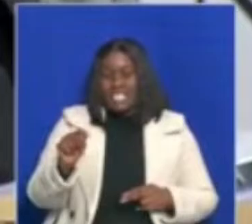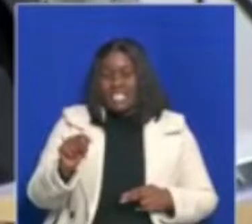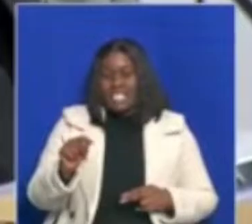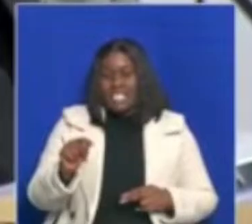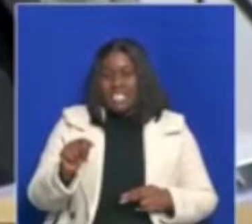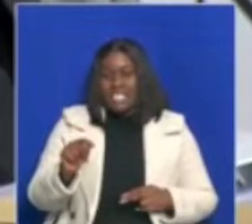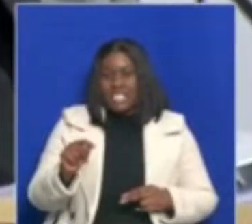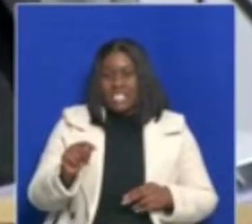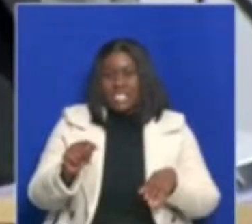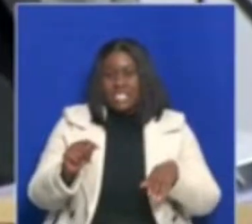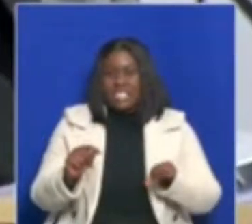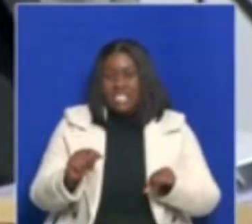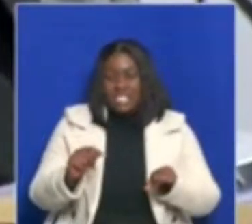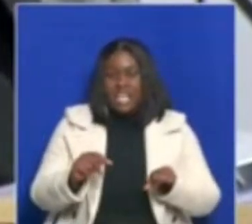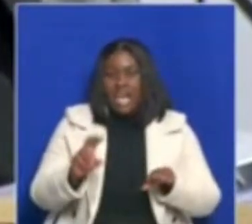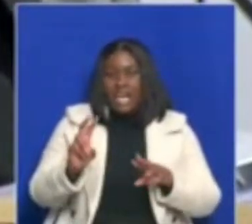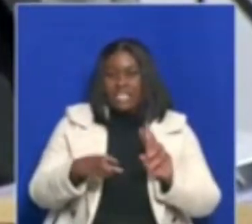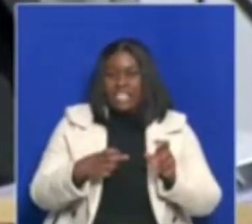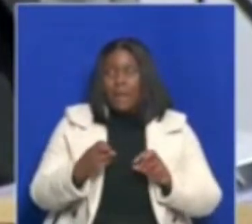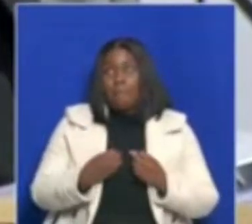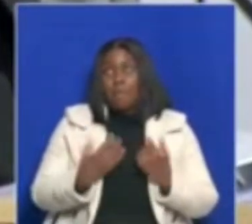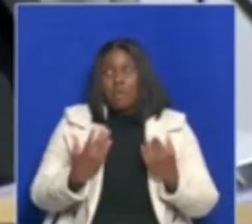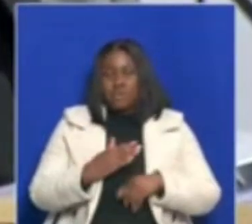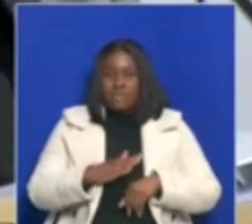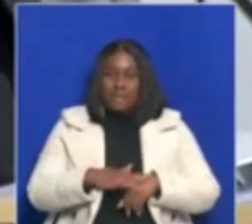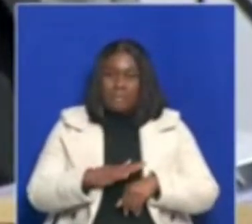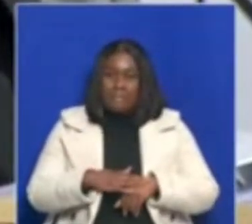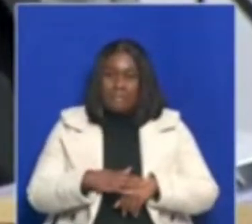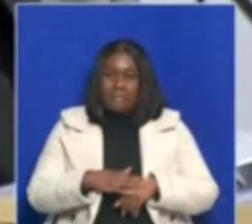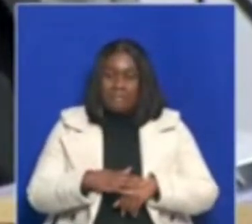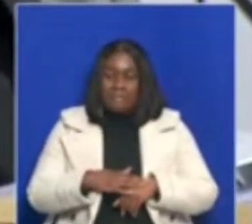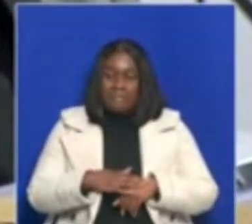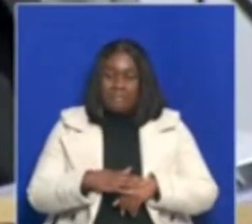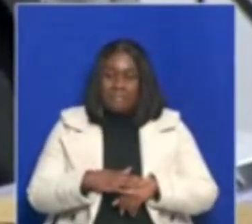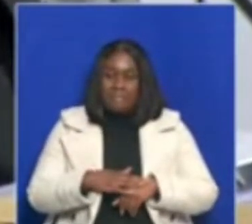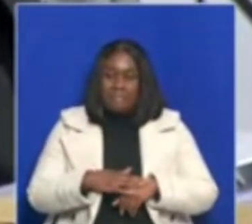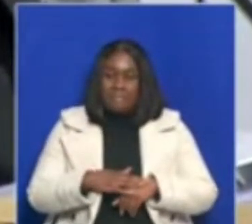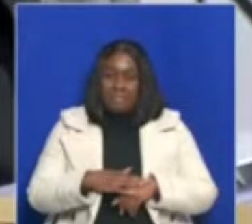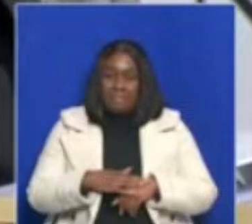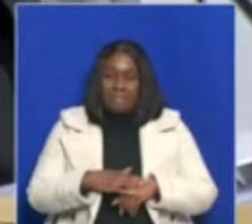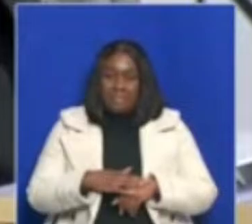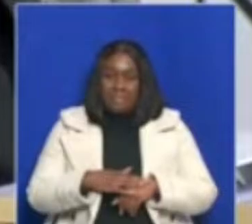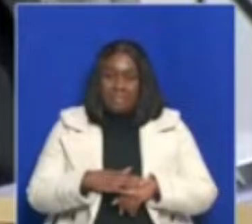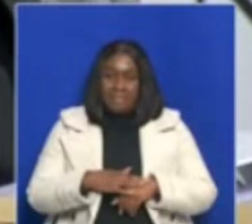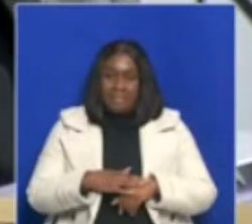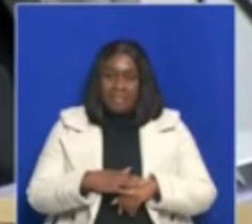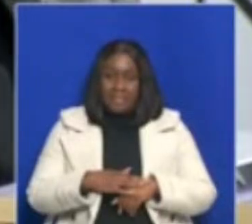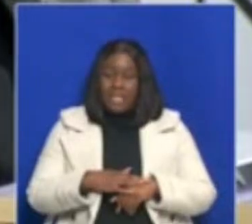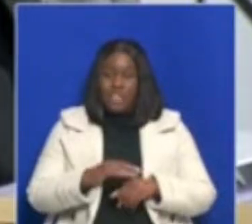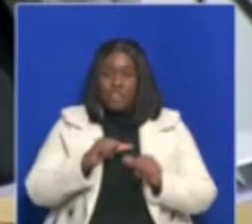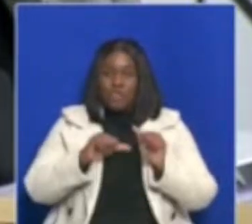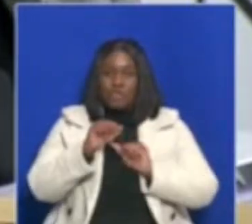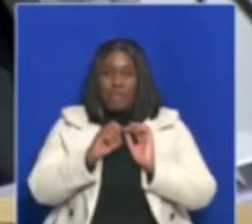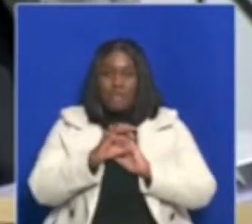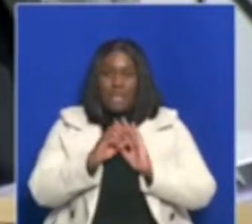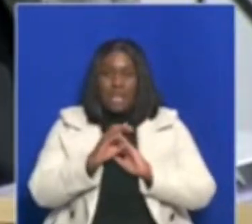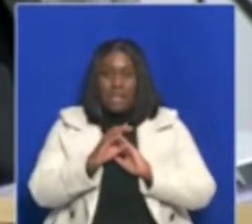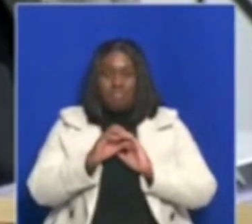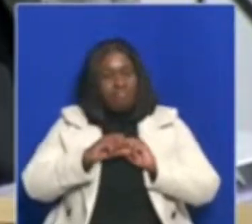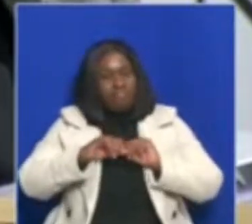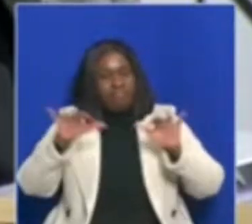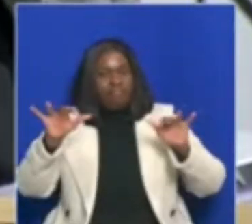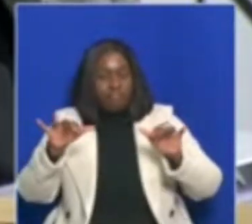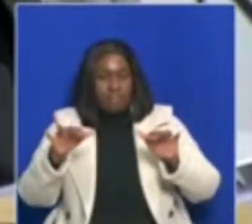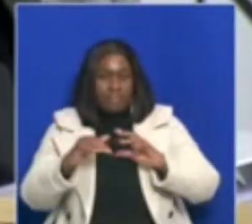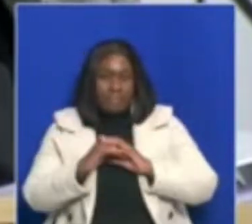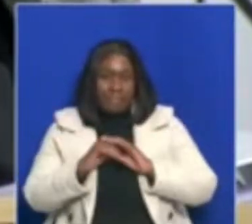normally, majority of the cash in transits, it's on social media. There are video recordings of